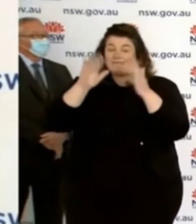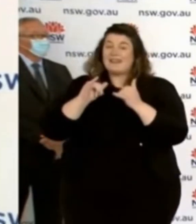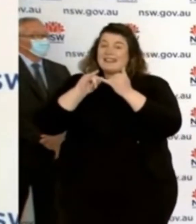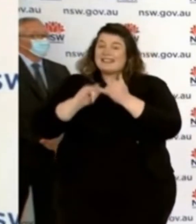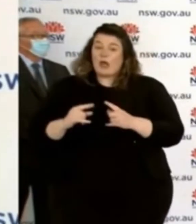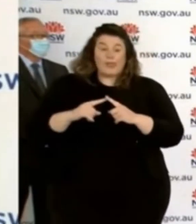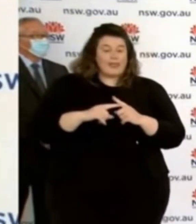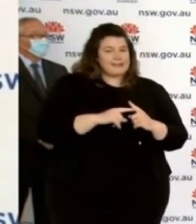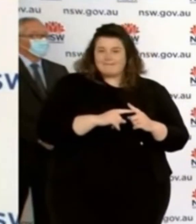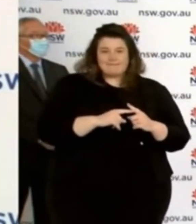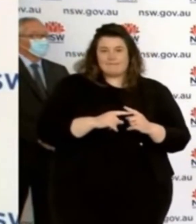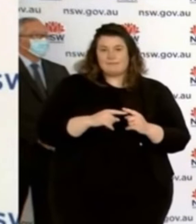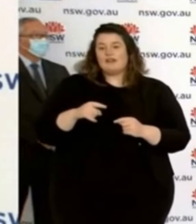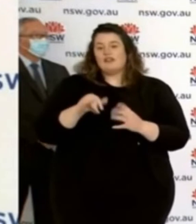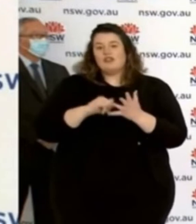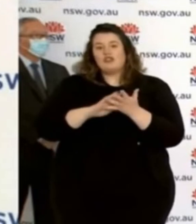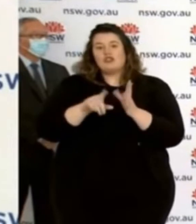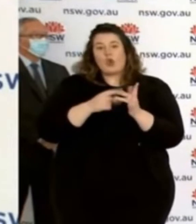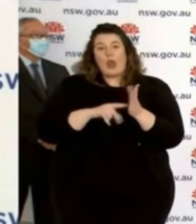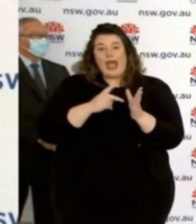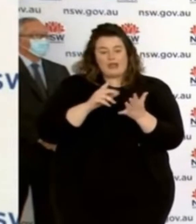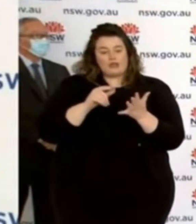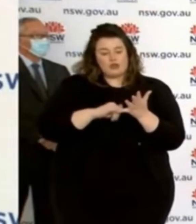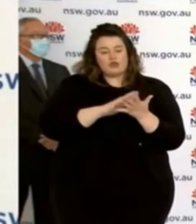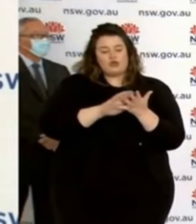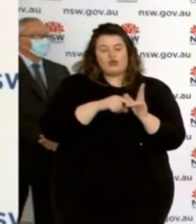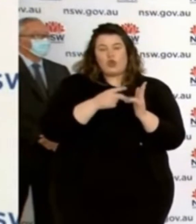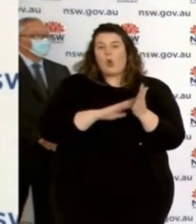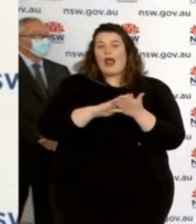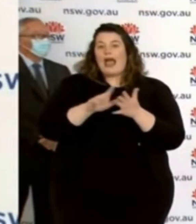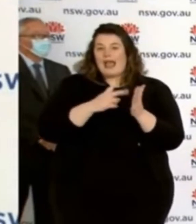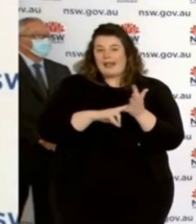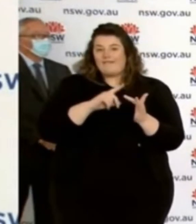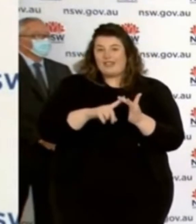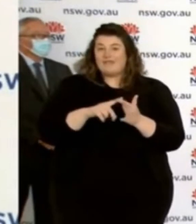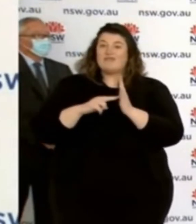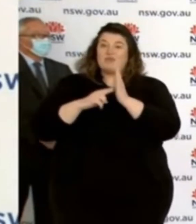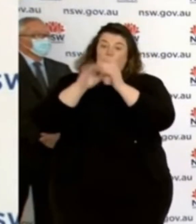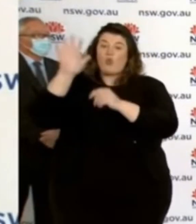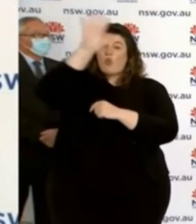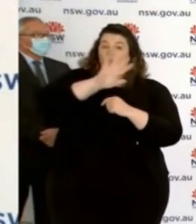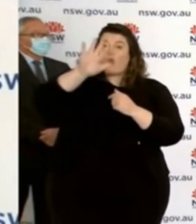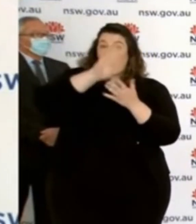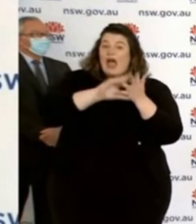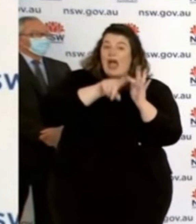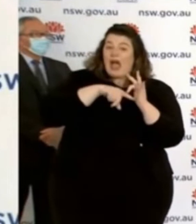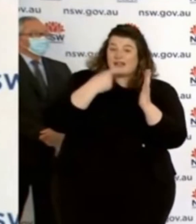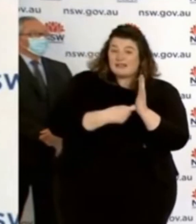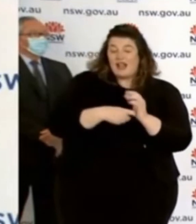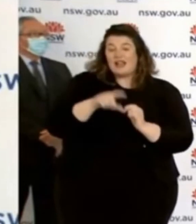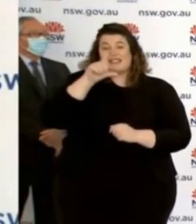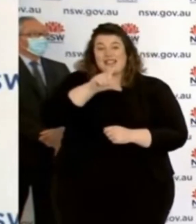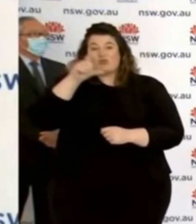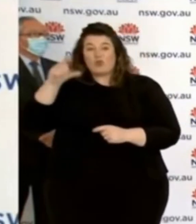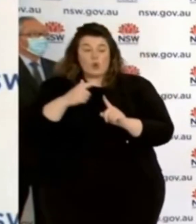the Illawarra, Shoalhaven area, the Hunter region, Central Coast, out to the Central West, parts of the Far West won't open